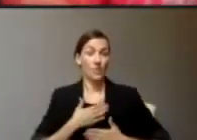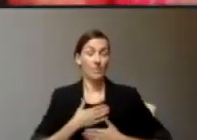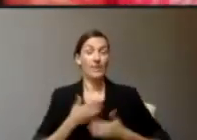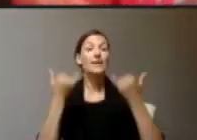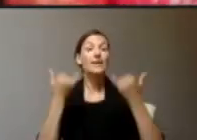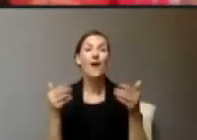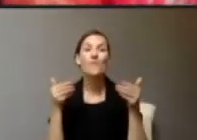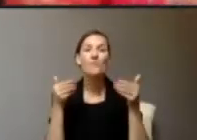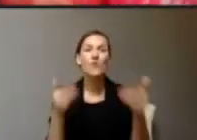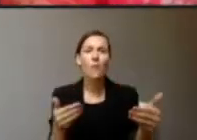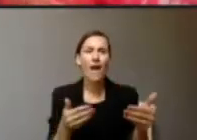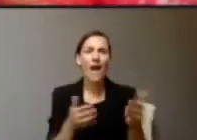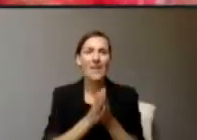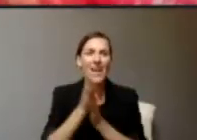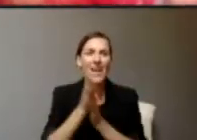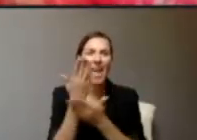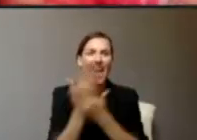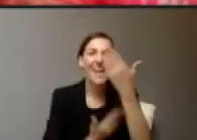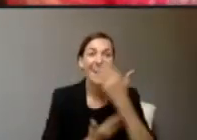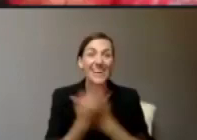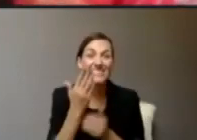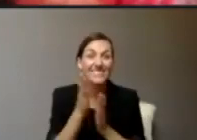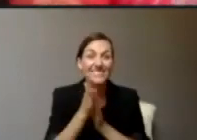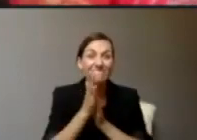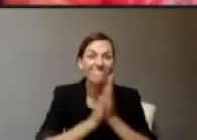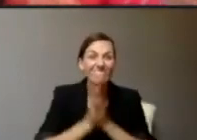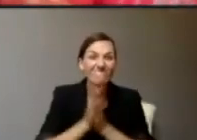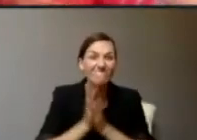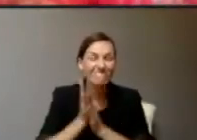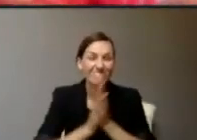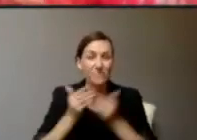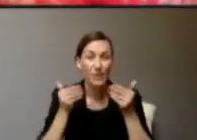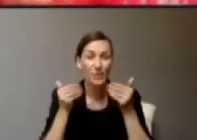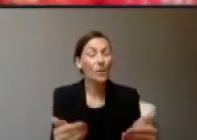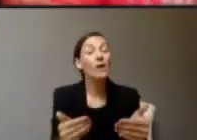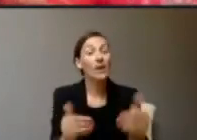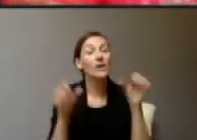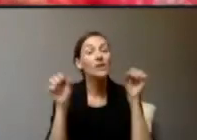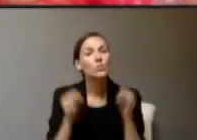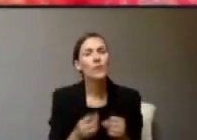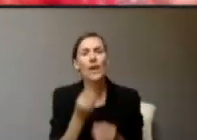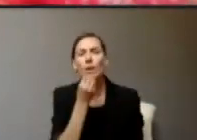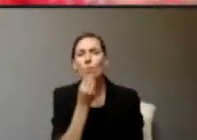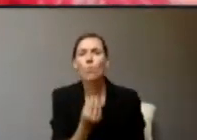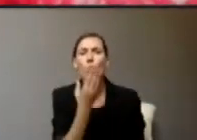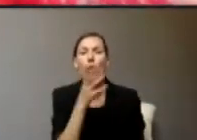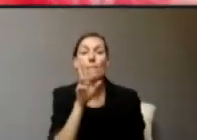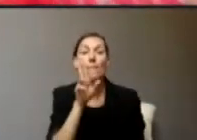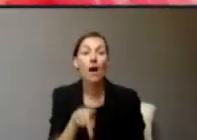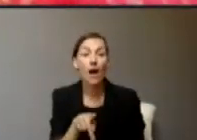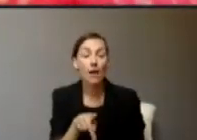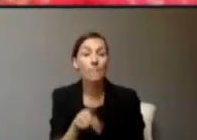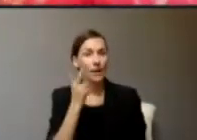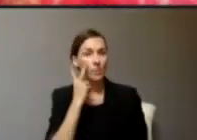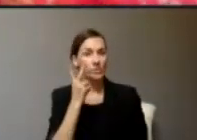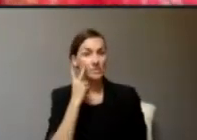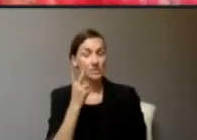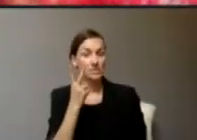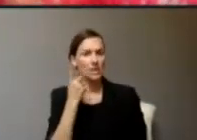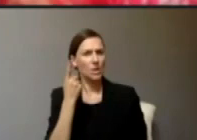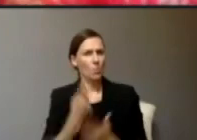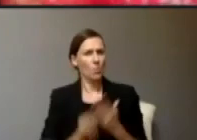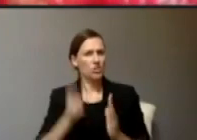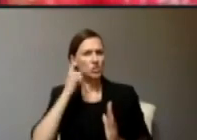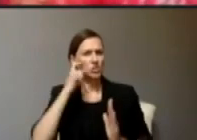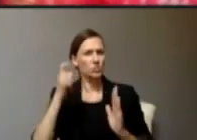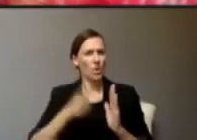just rub your hands together so that you can warm them up. And let's see what you can notice about